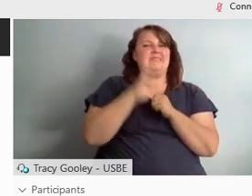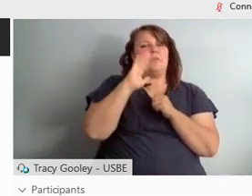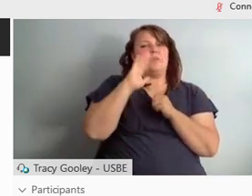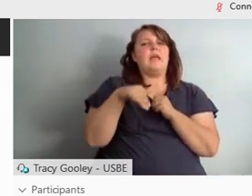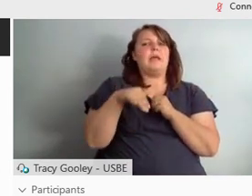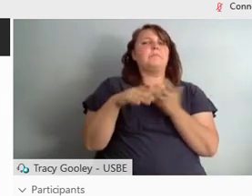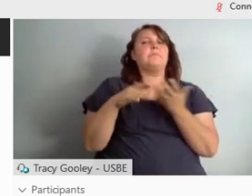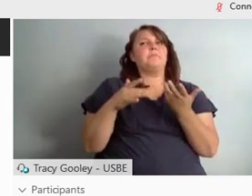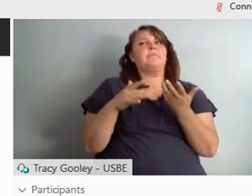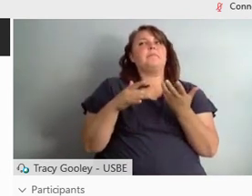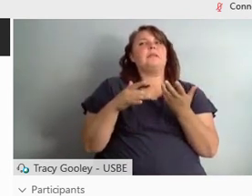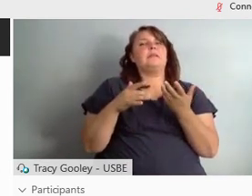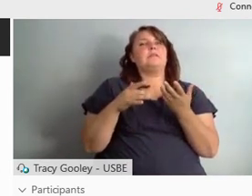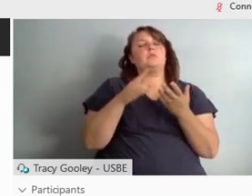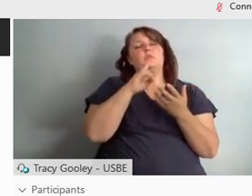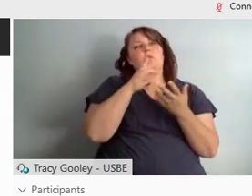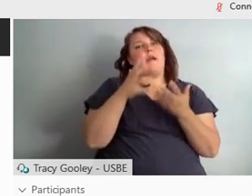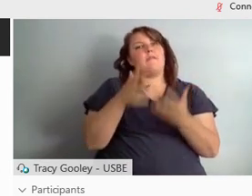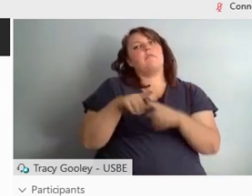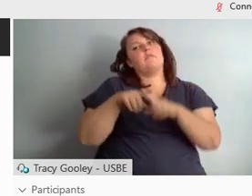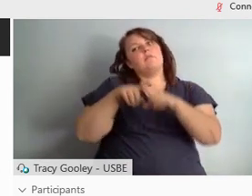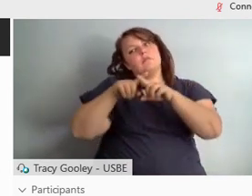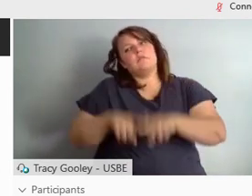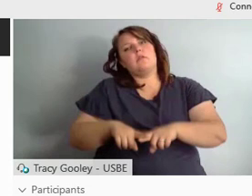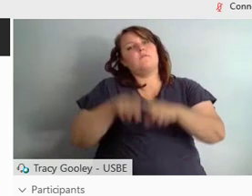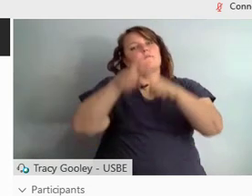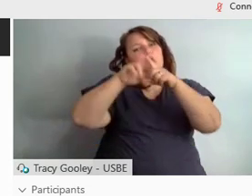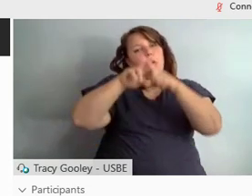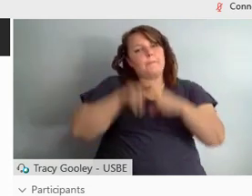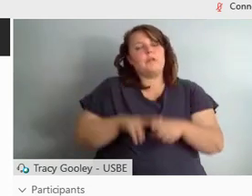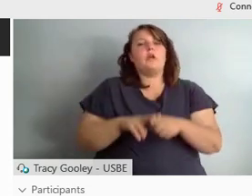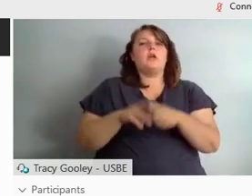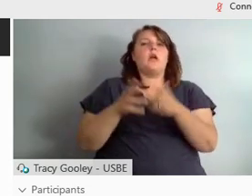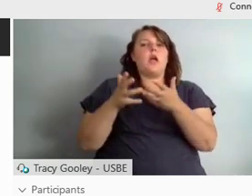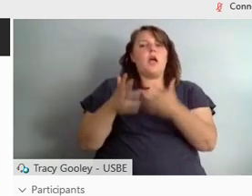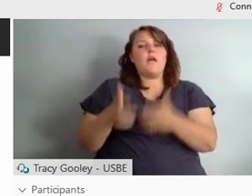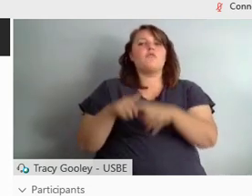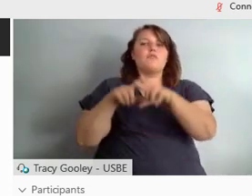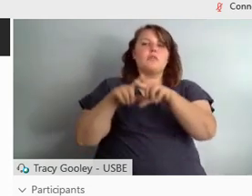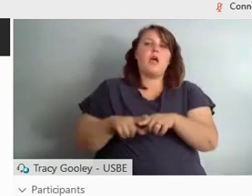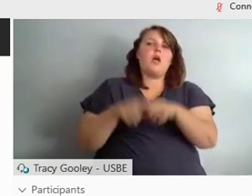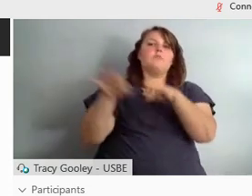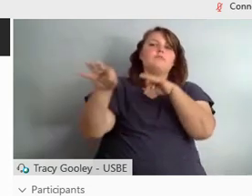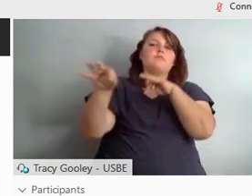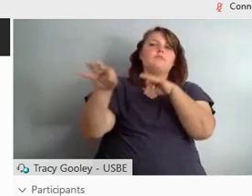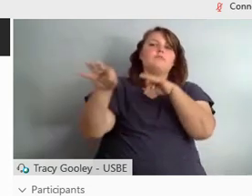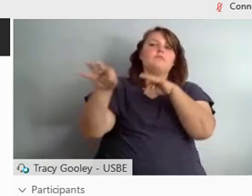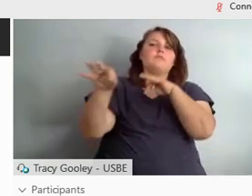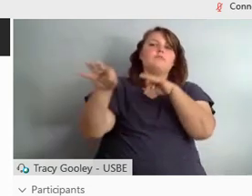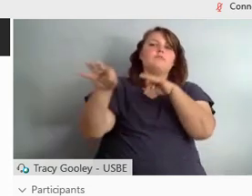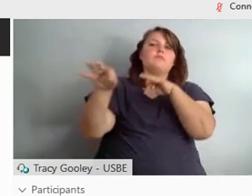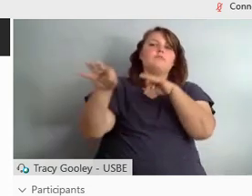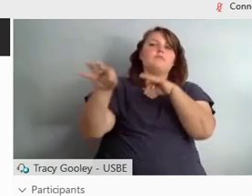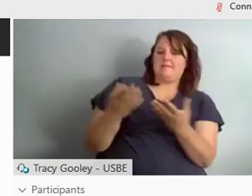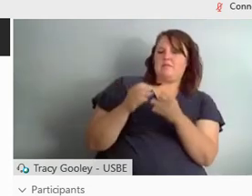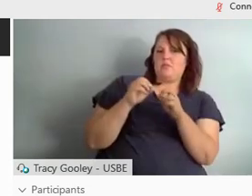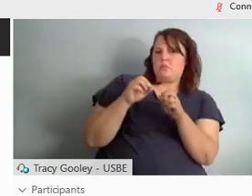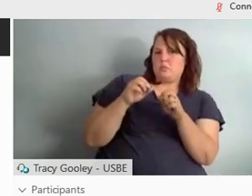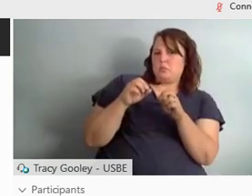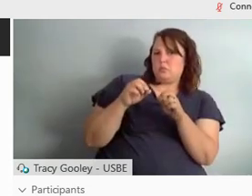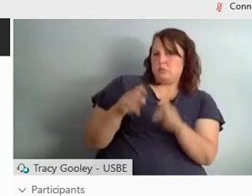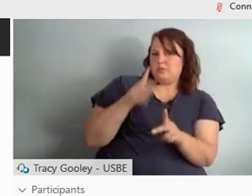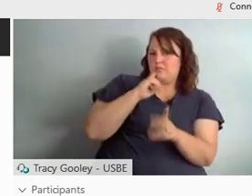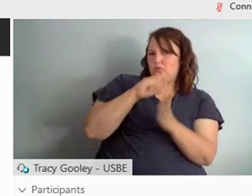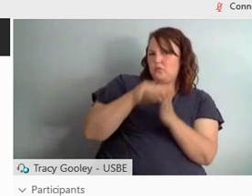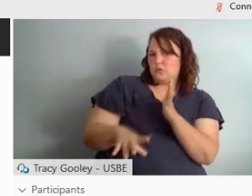it's heavy on the vocabulary, it's heavy on the instructions, but we're trying to give students the opportunity to